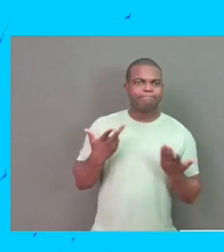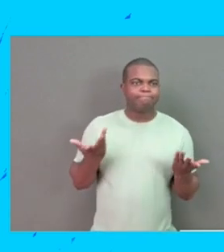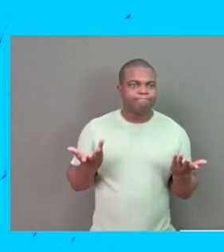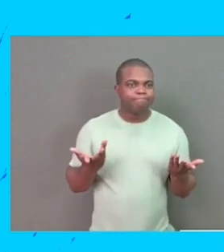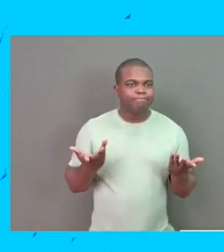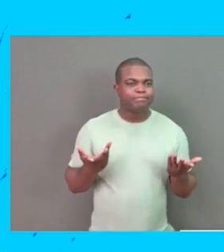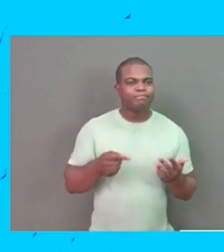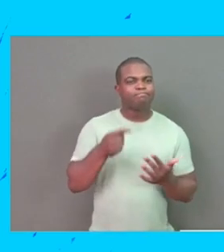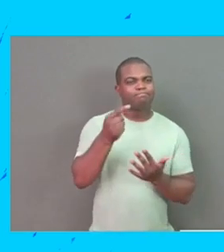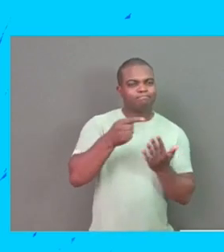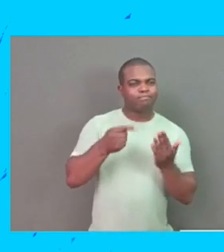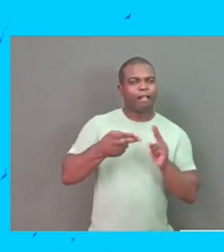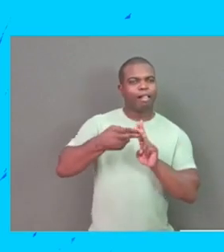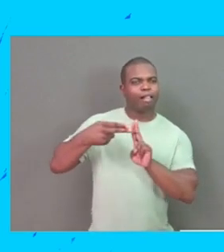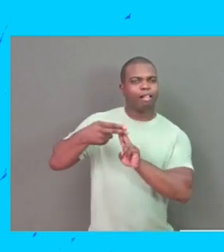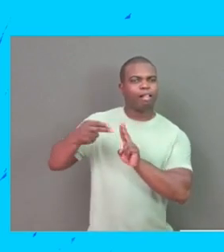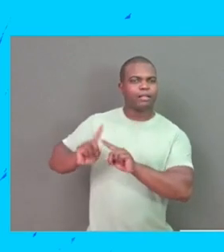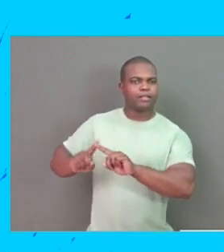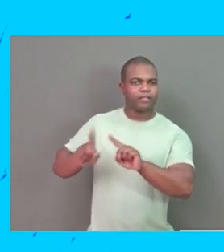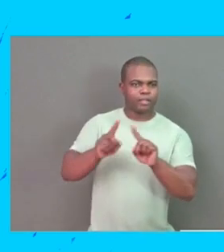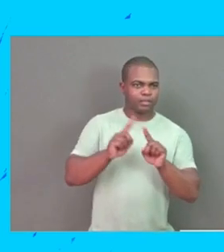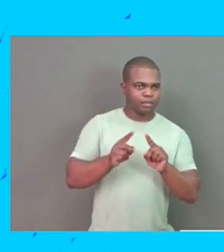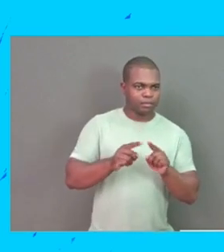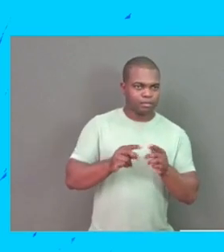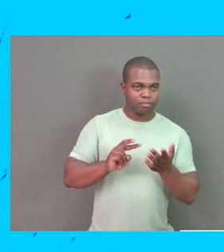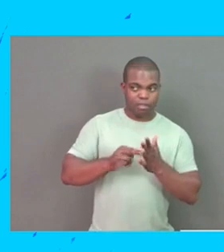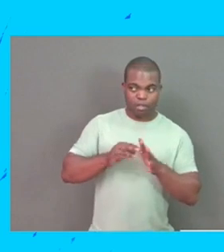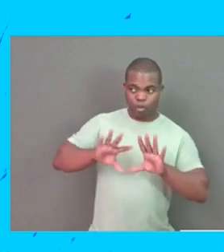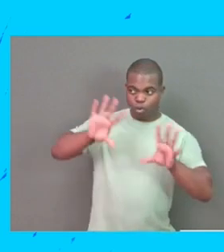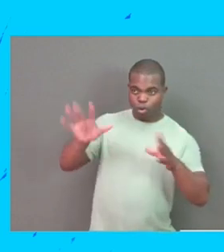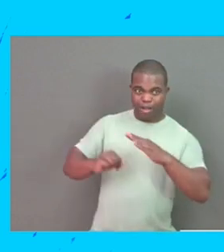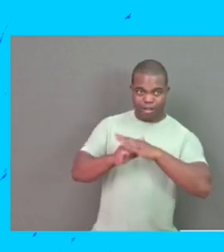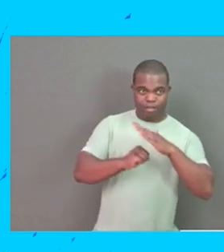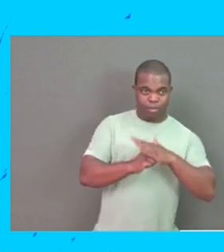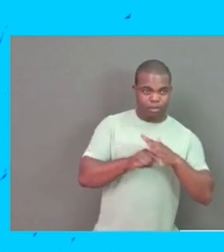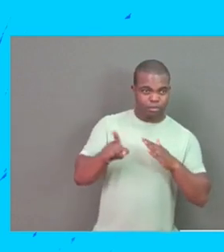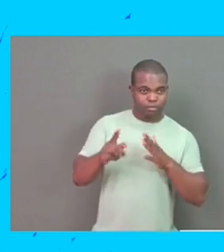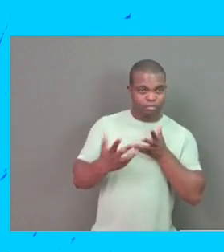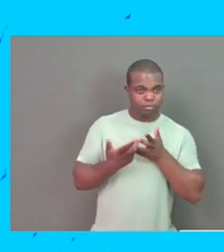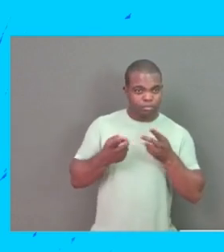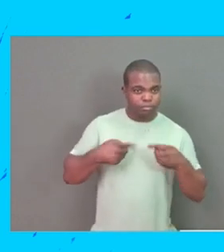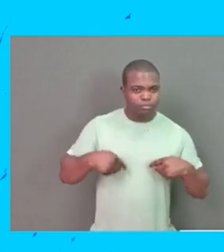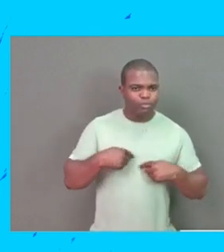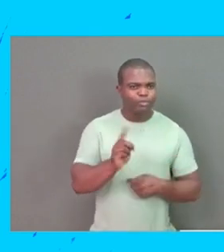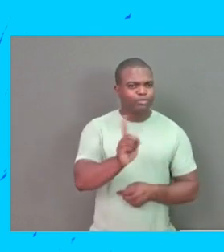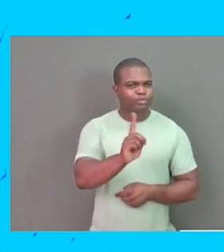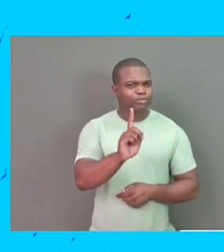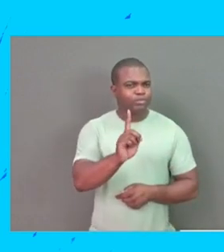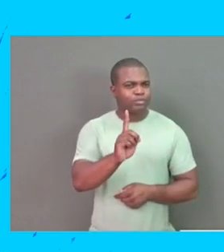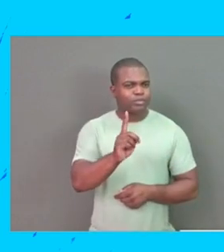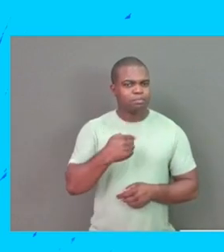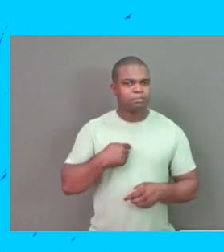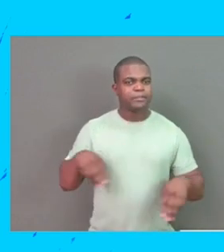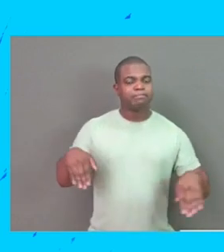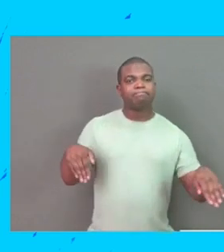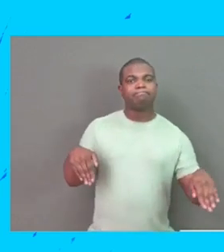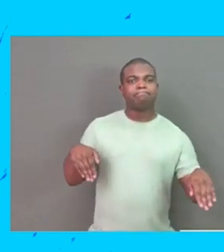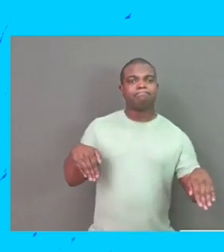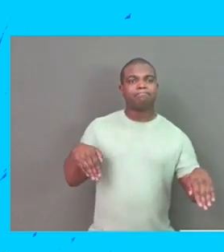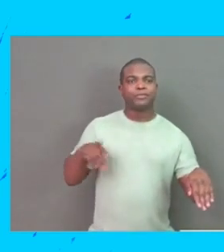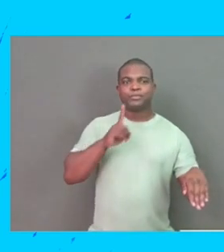things happen and conform myself to the status quo, I found the Goleadoras Foundation. With